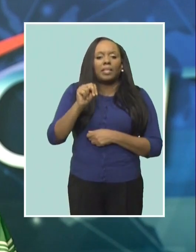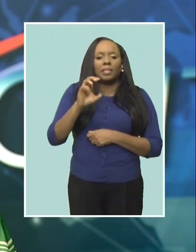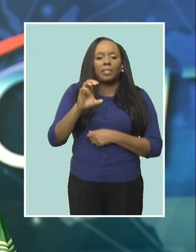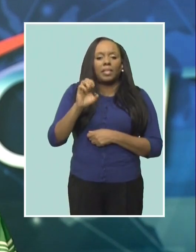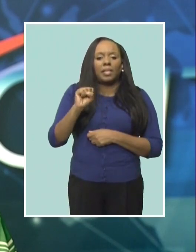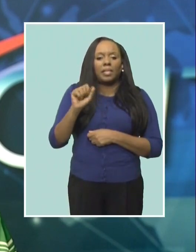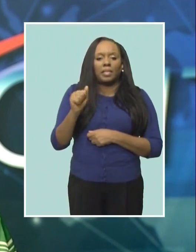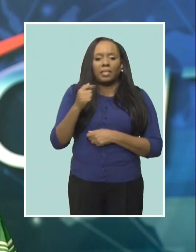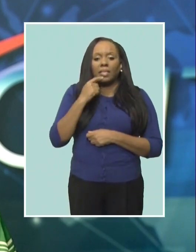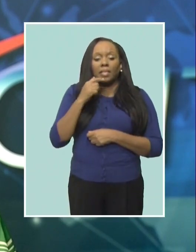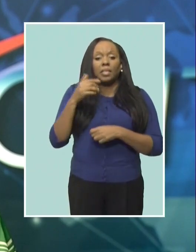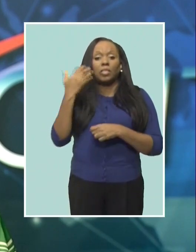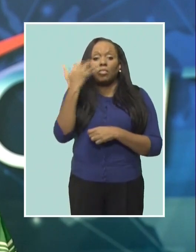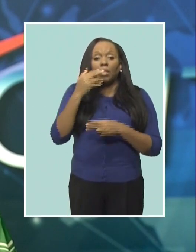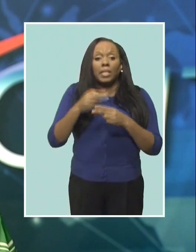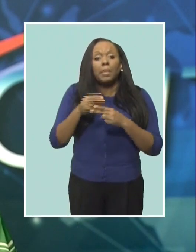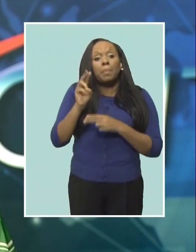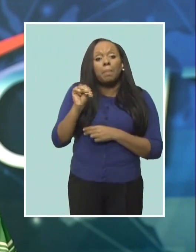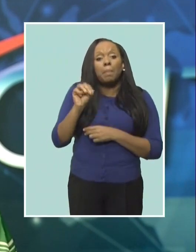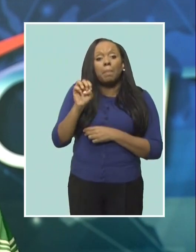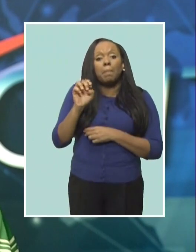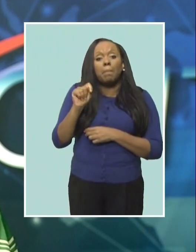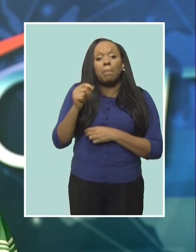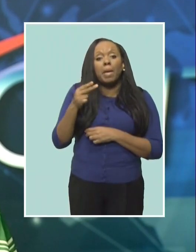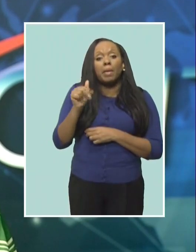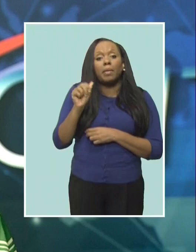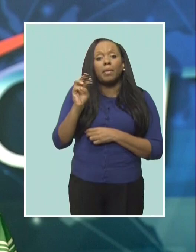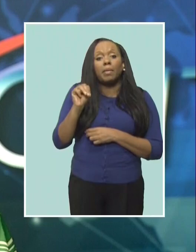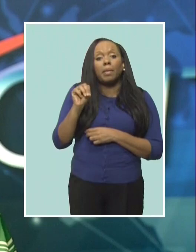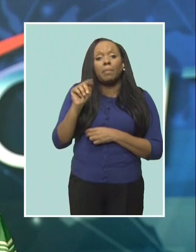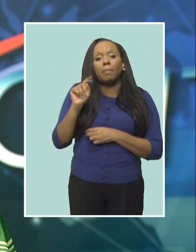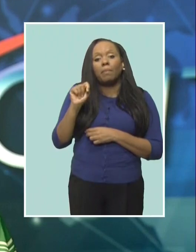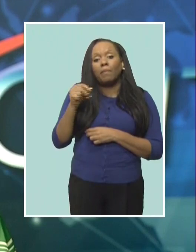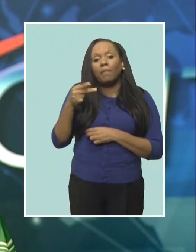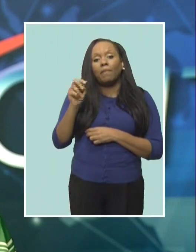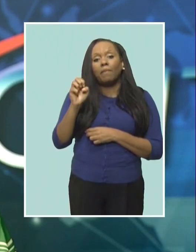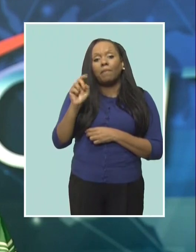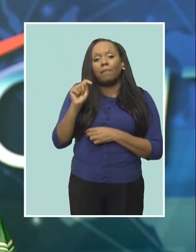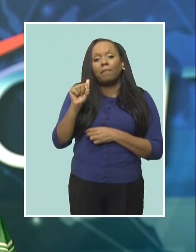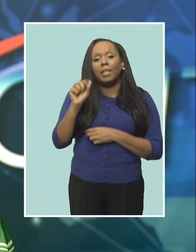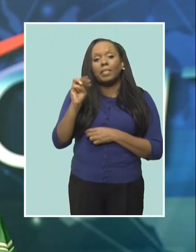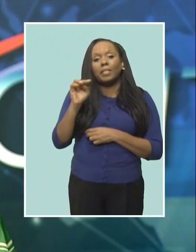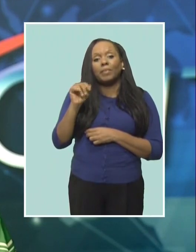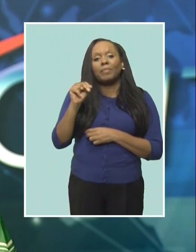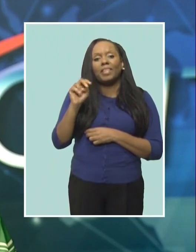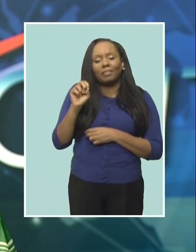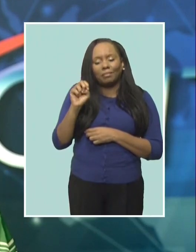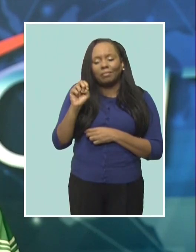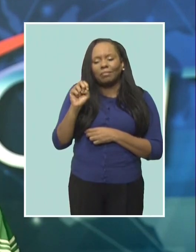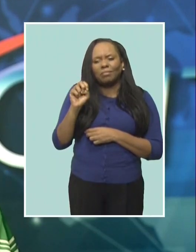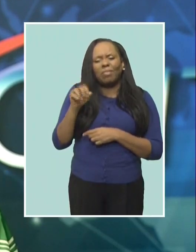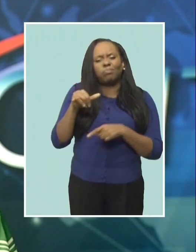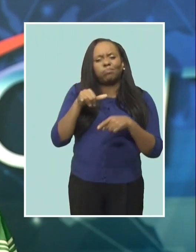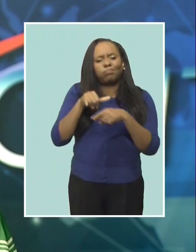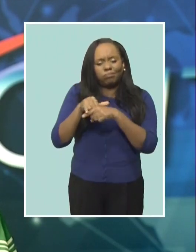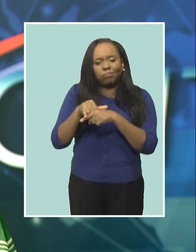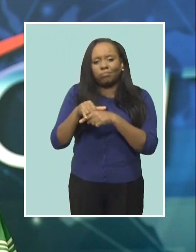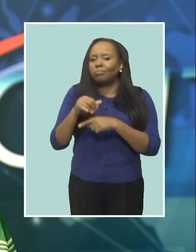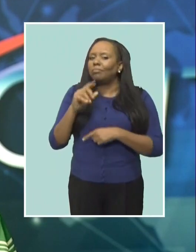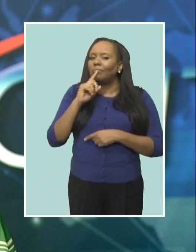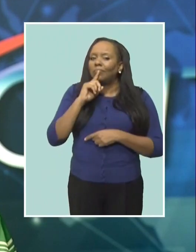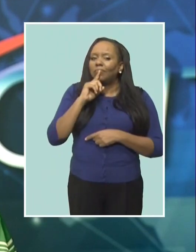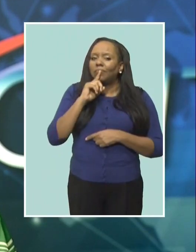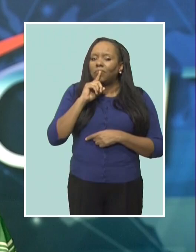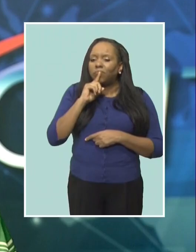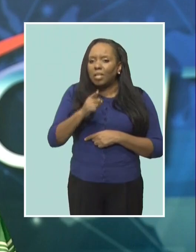is among those non-traditional drugs being watched as the council prepares to embark on a national household survey to get a true picture